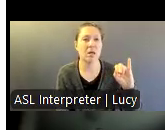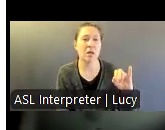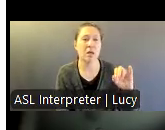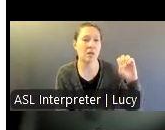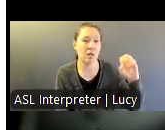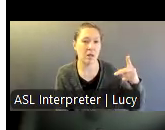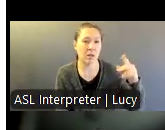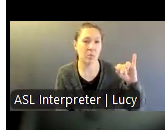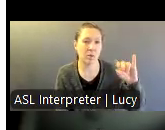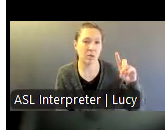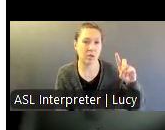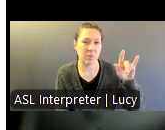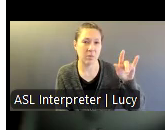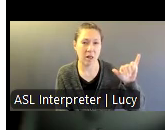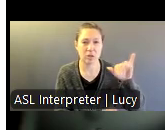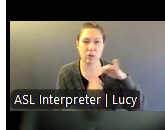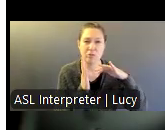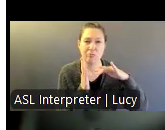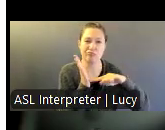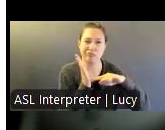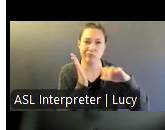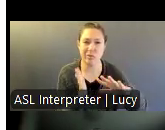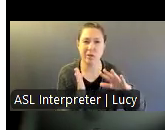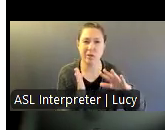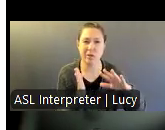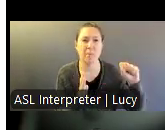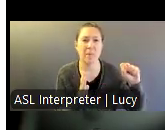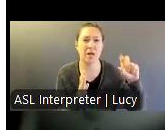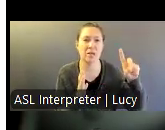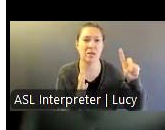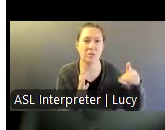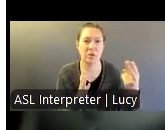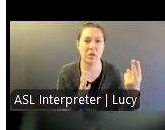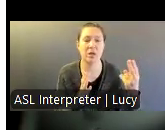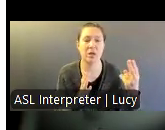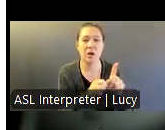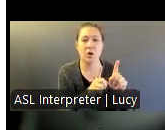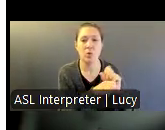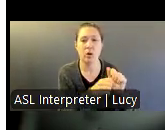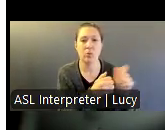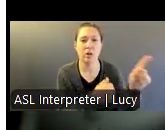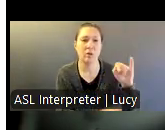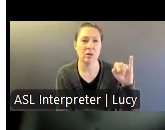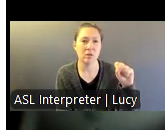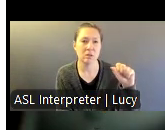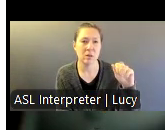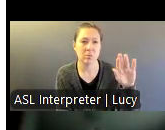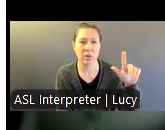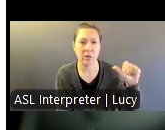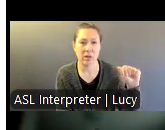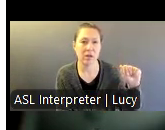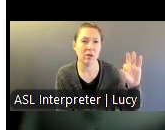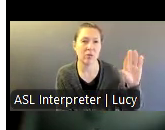Public Health. I'm joined by my colleague Isabella Fuentes, who's a community engagement